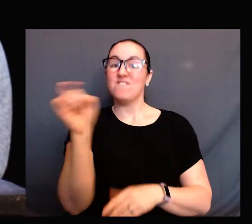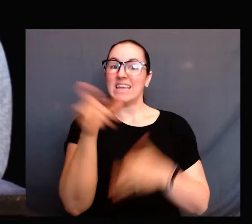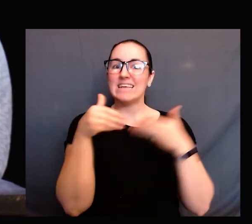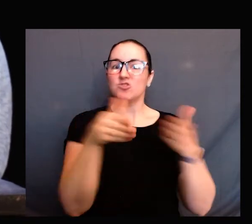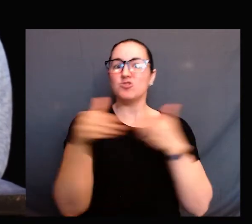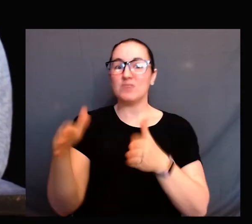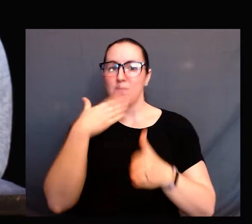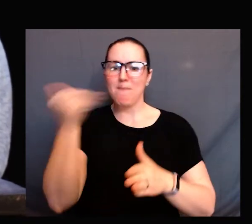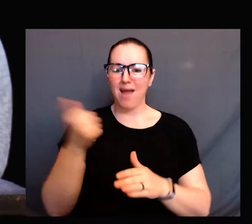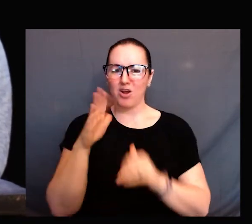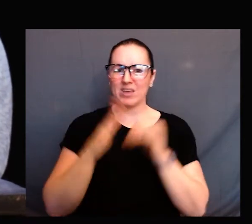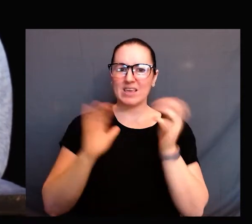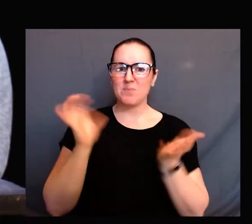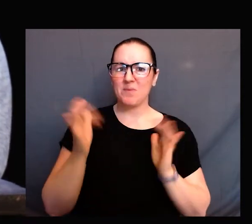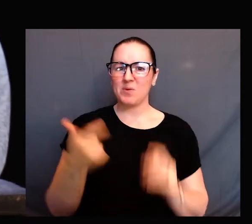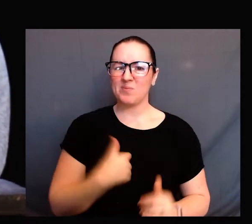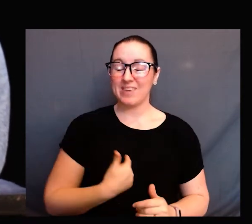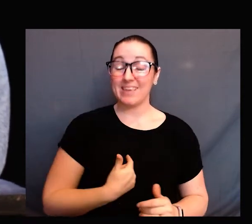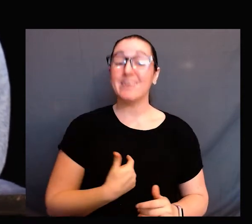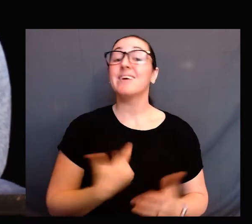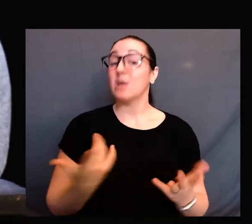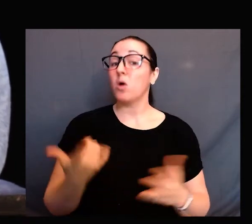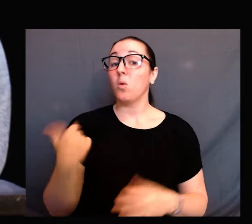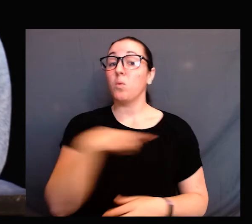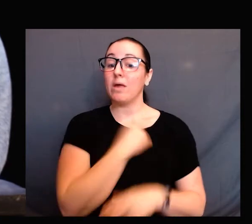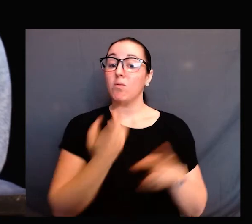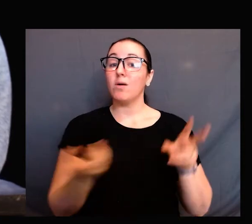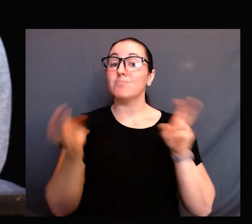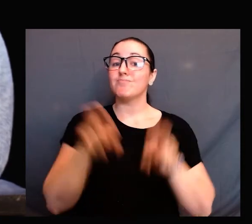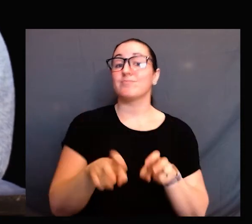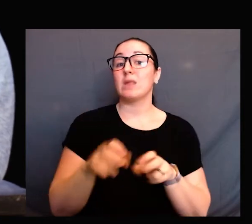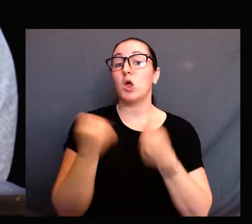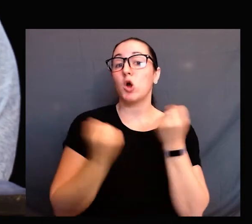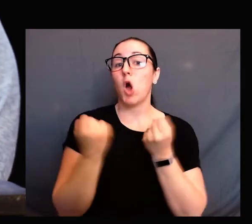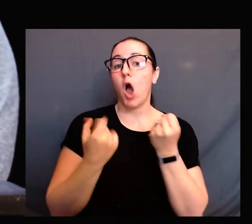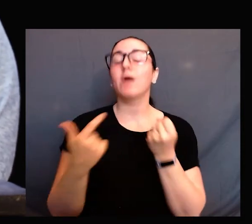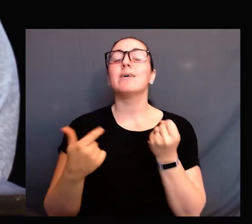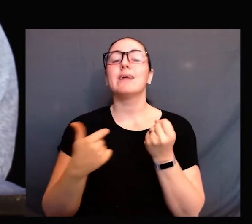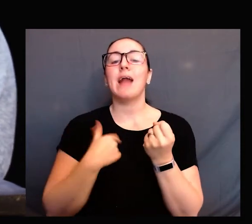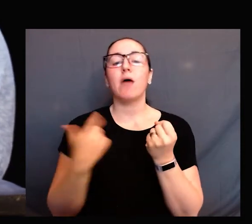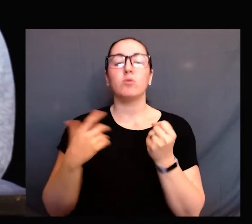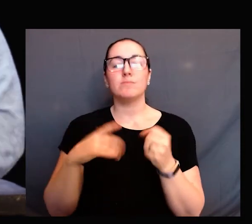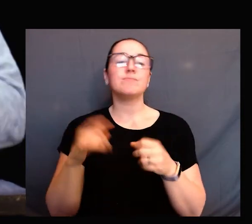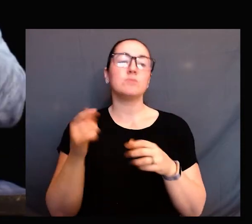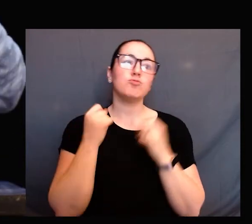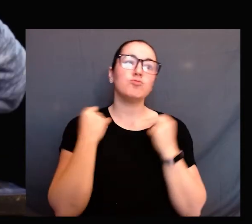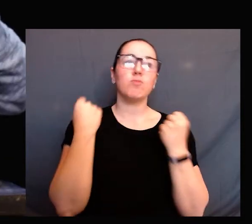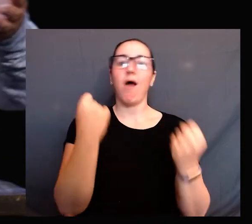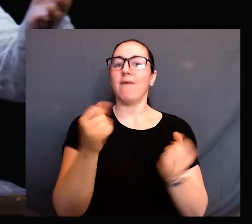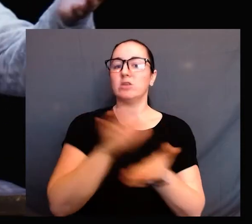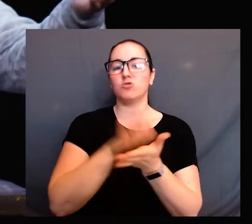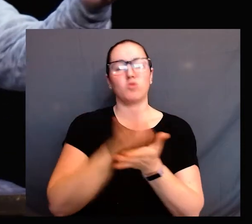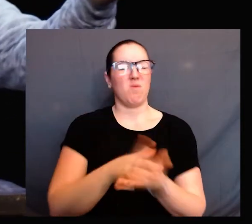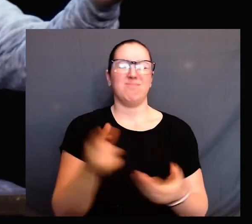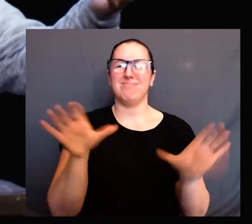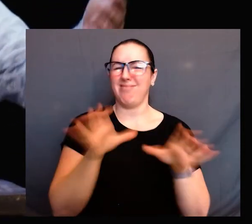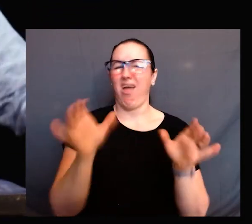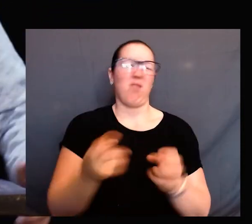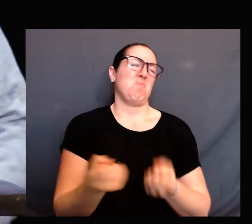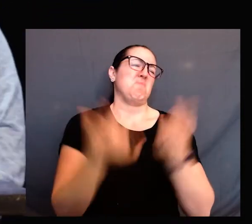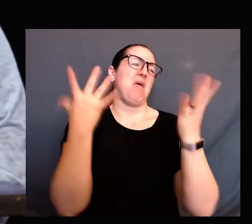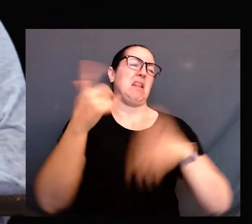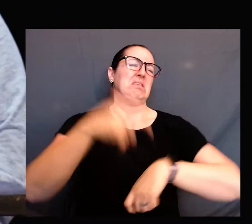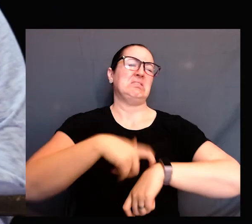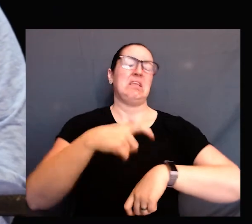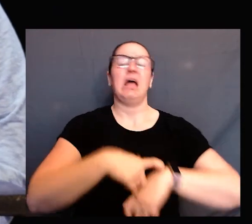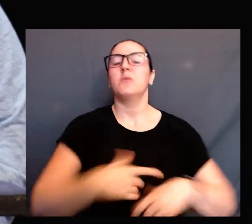do. Inevitably, we will get in the car and I will head in a direction like we're going to school, like we've done